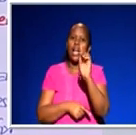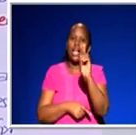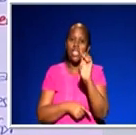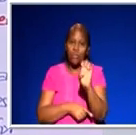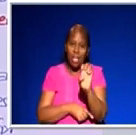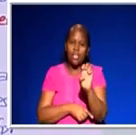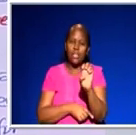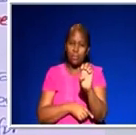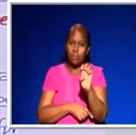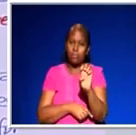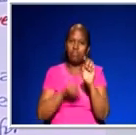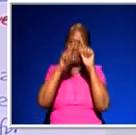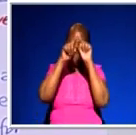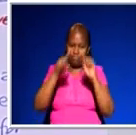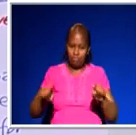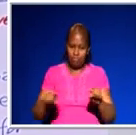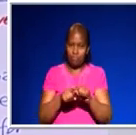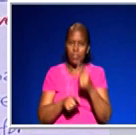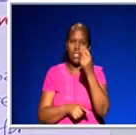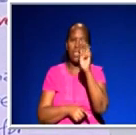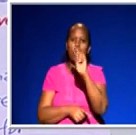Triangular trade.